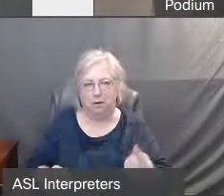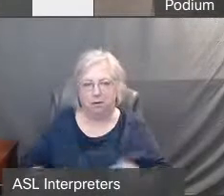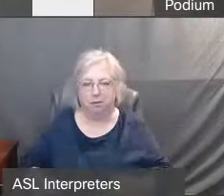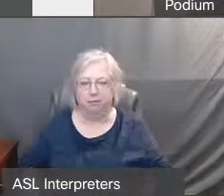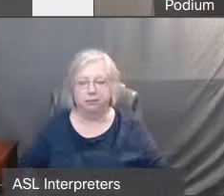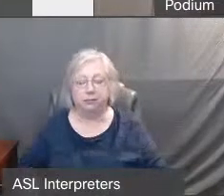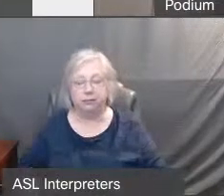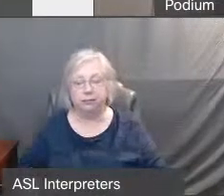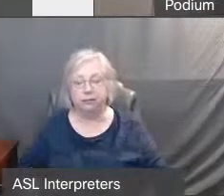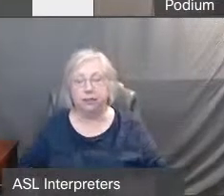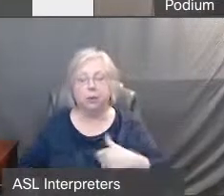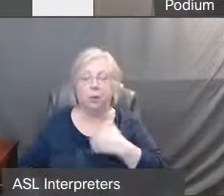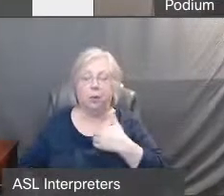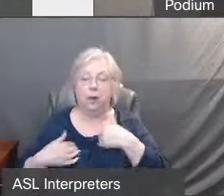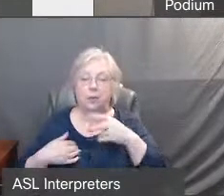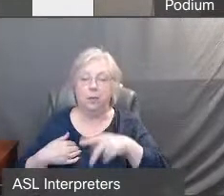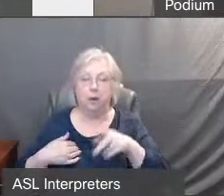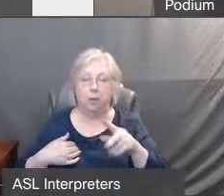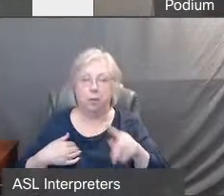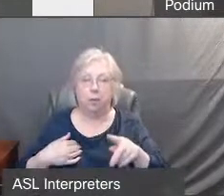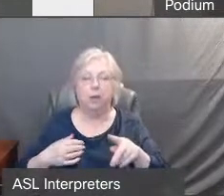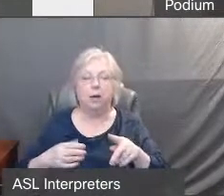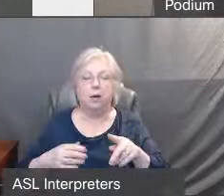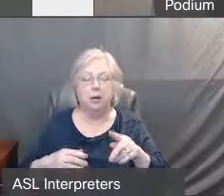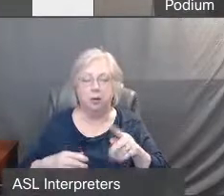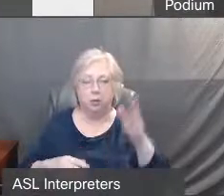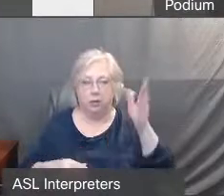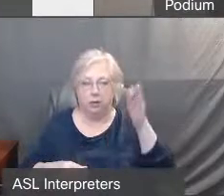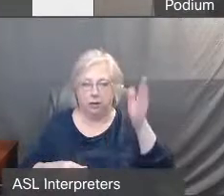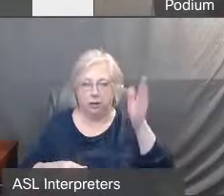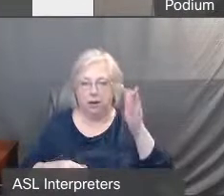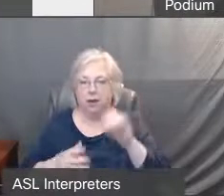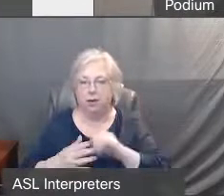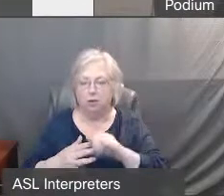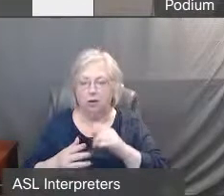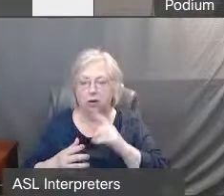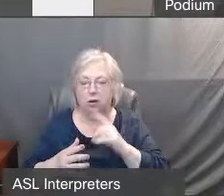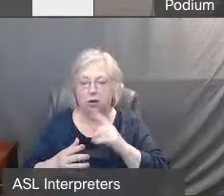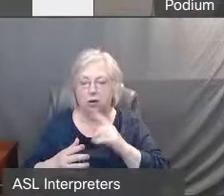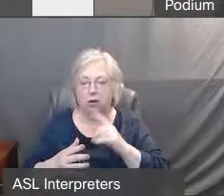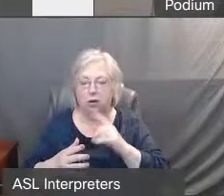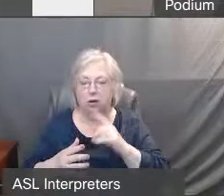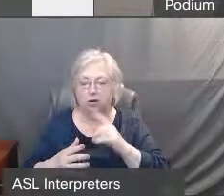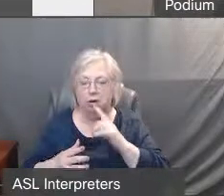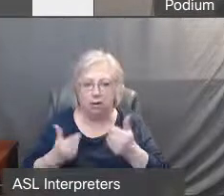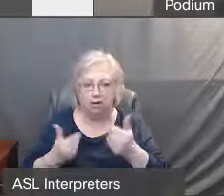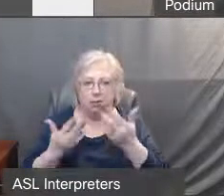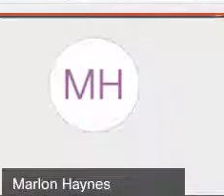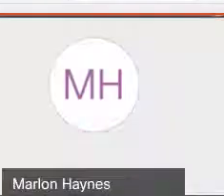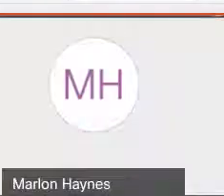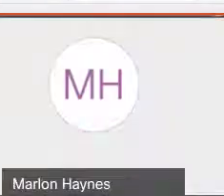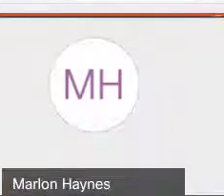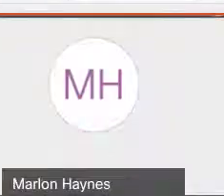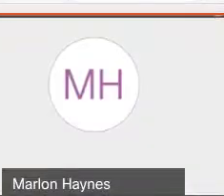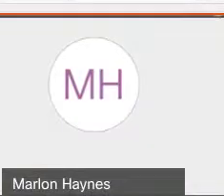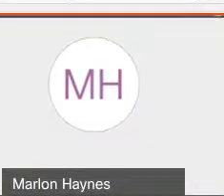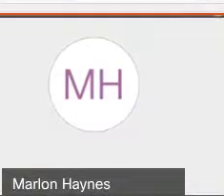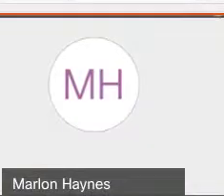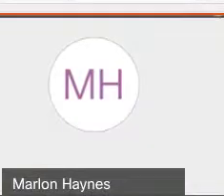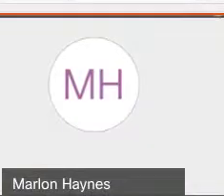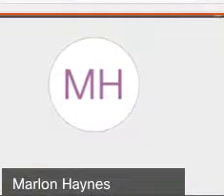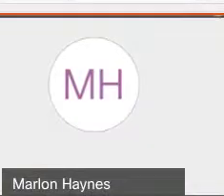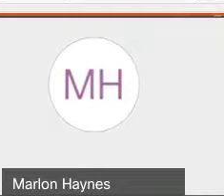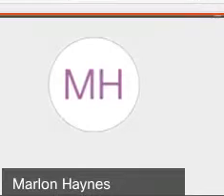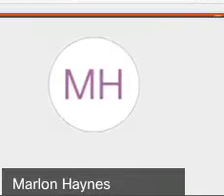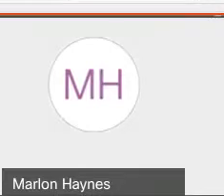And we do have a PowerPoint presentation that we pulled together that should have been submitted, so we can turn that on. As that's getting loaded, though, I